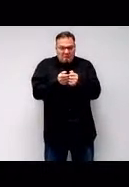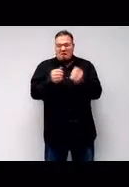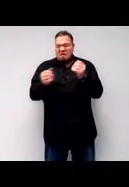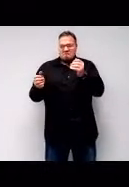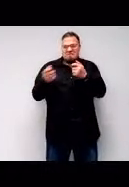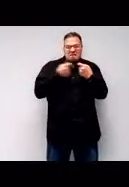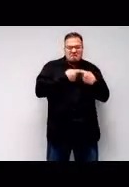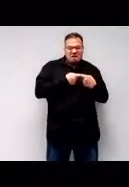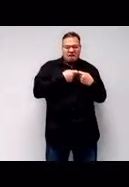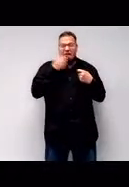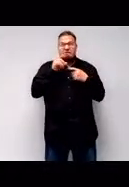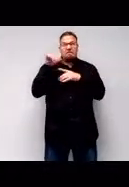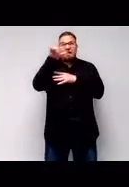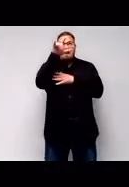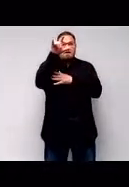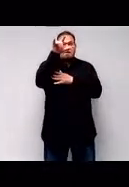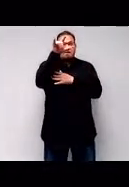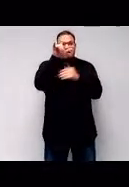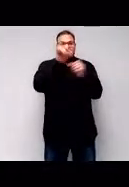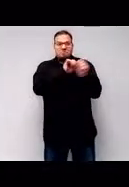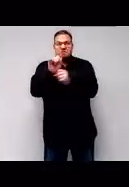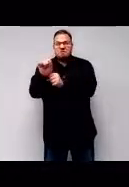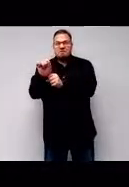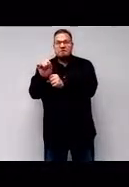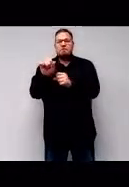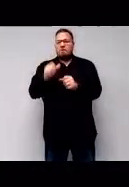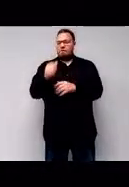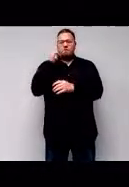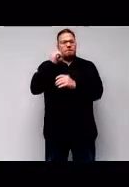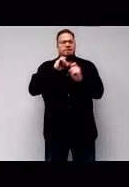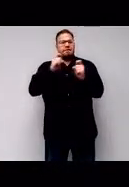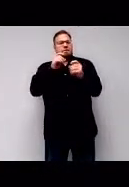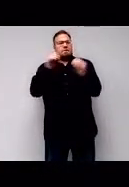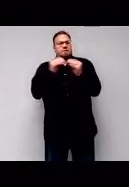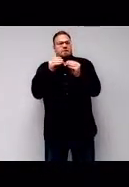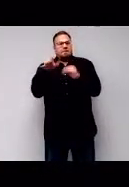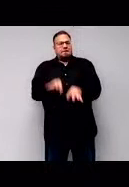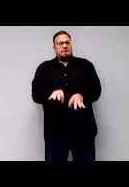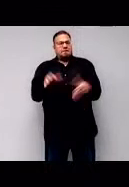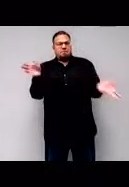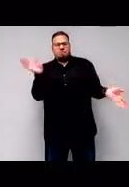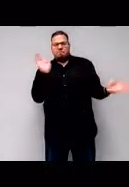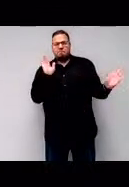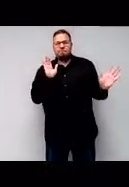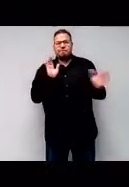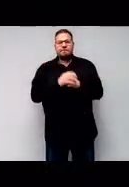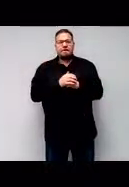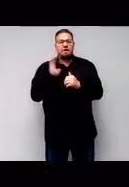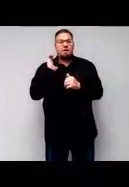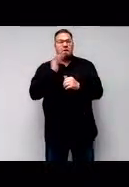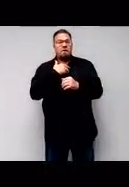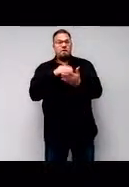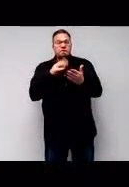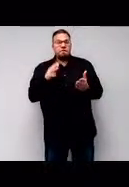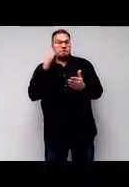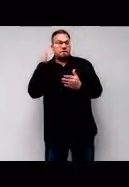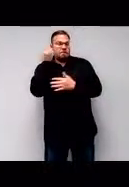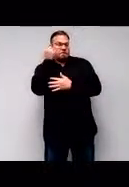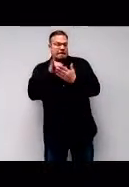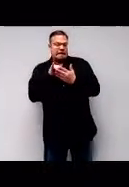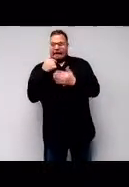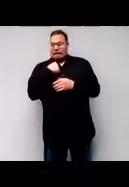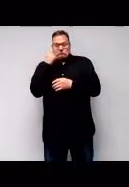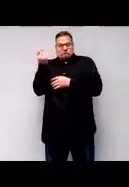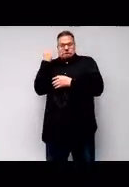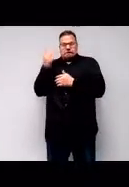flight operations. I won't go into more detail because I don't quite understand it, but our students do, and that's what's important.